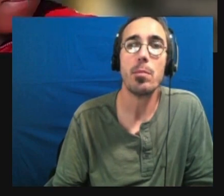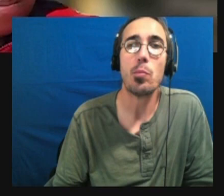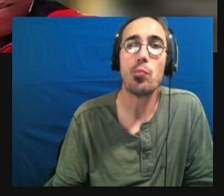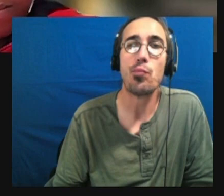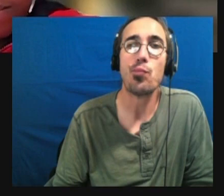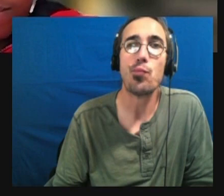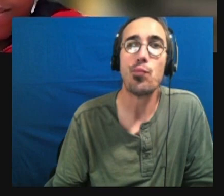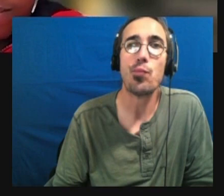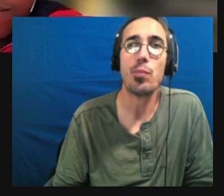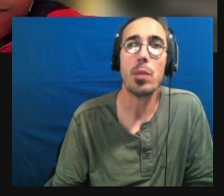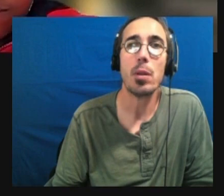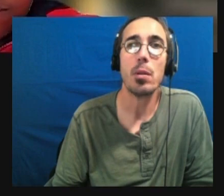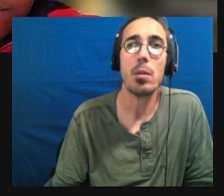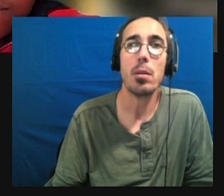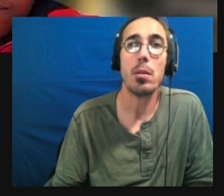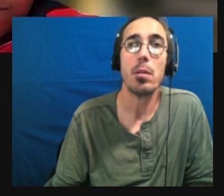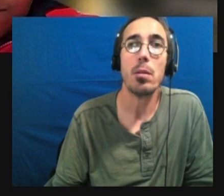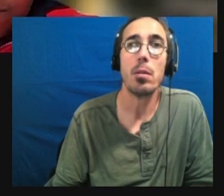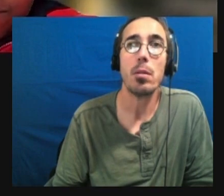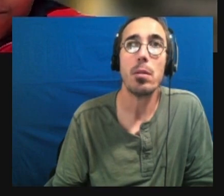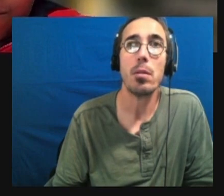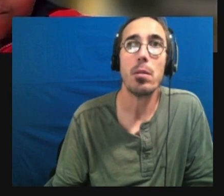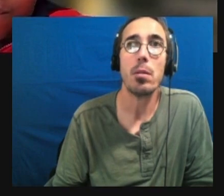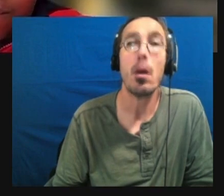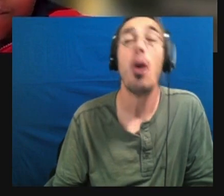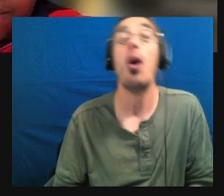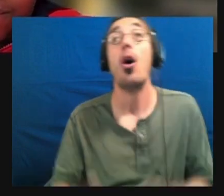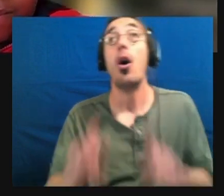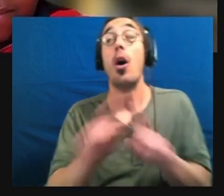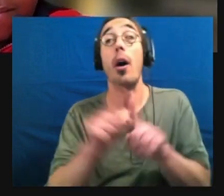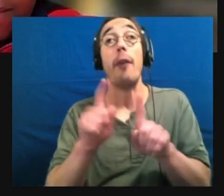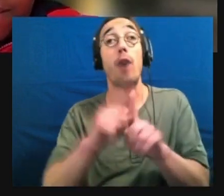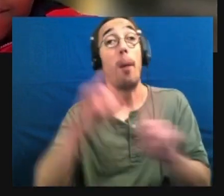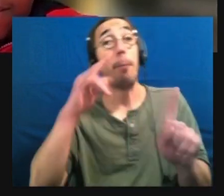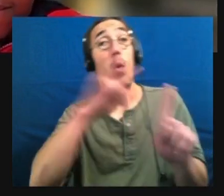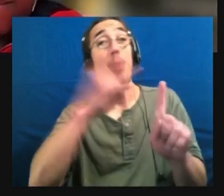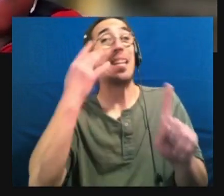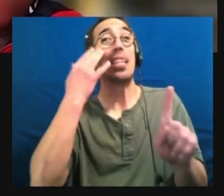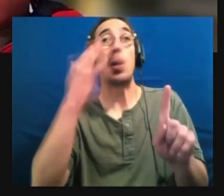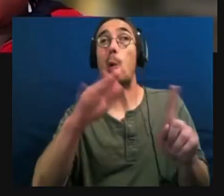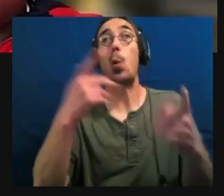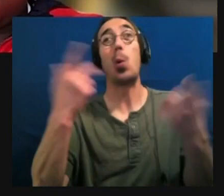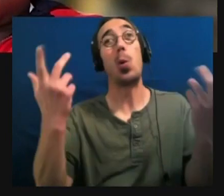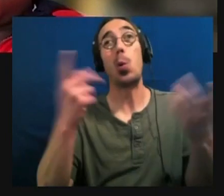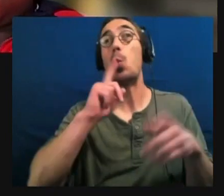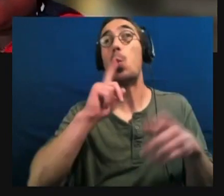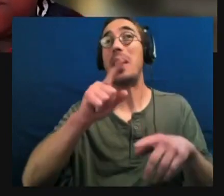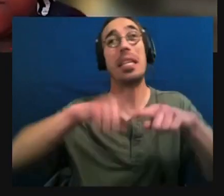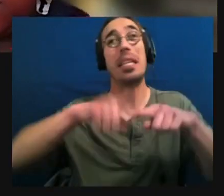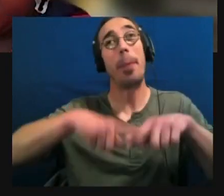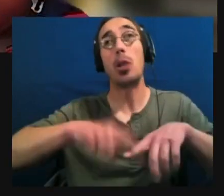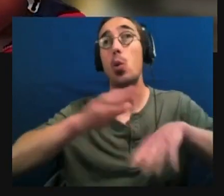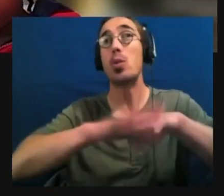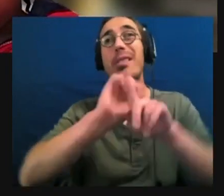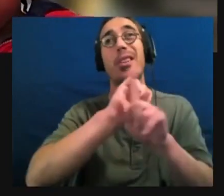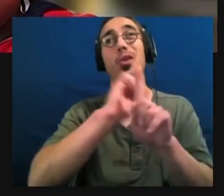So Tiffany also said, so I can't say yes or no for bullying. It depends.